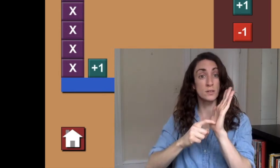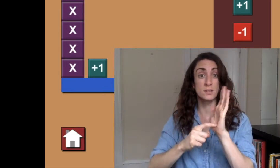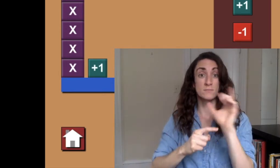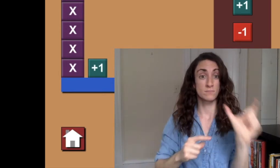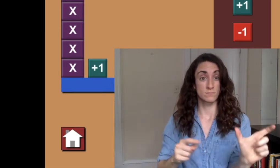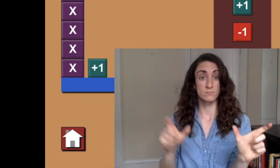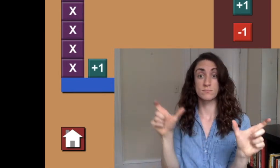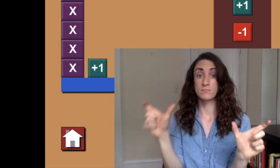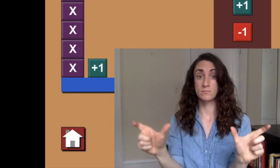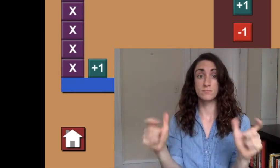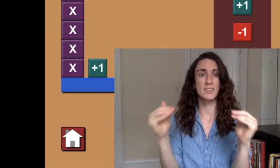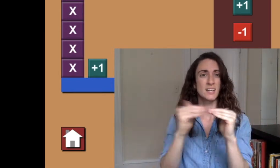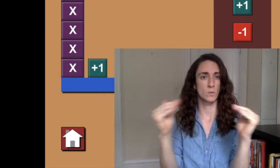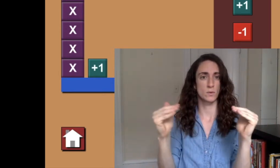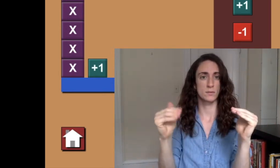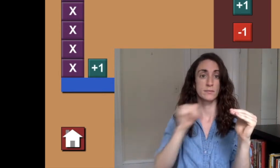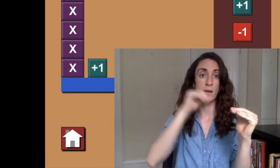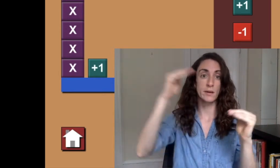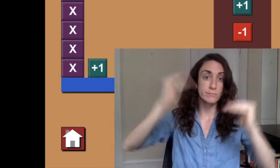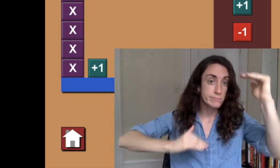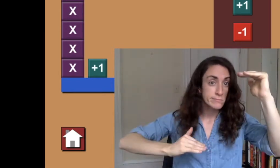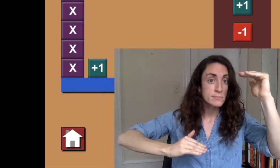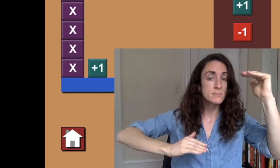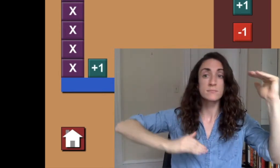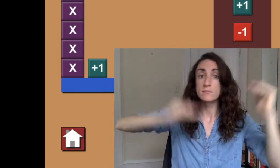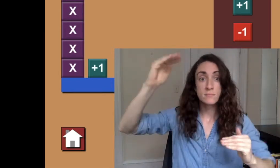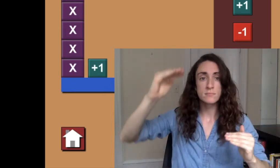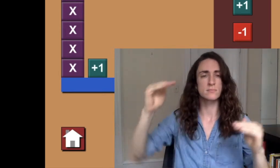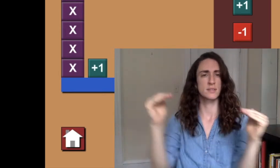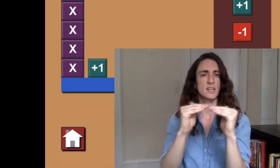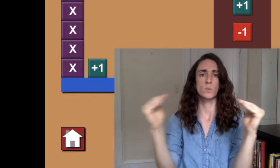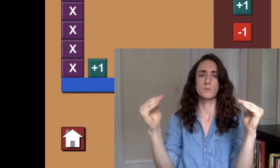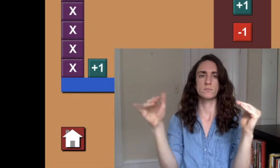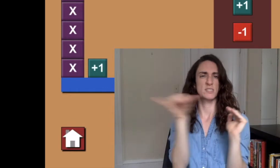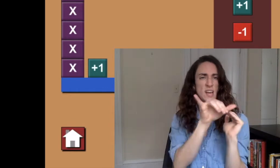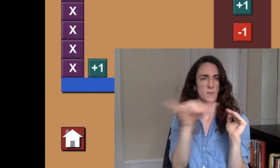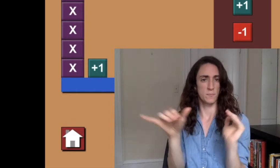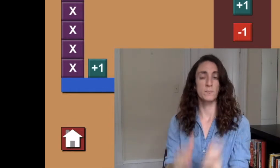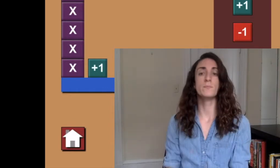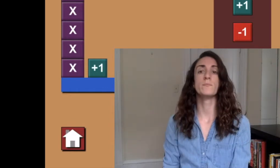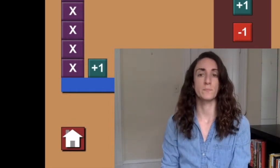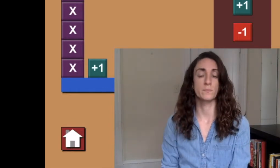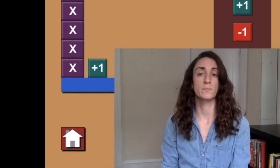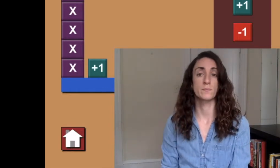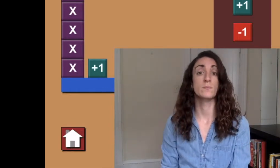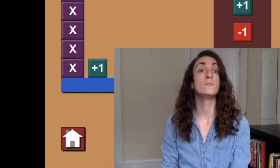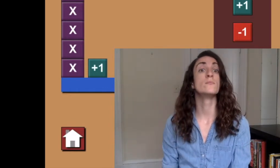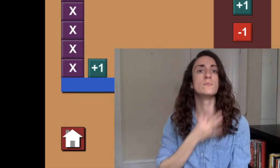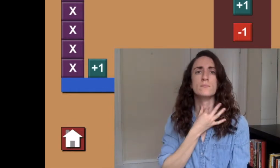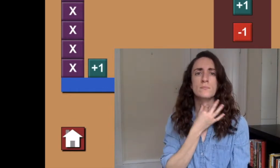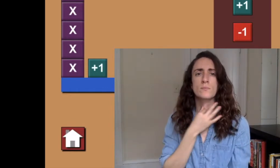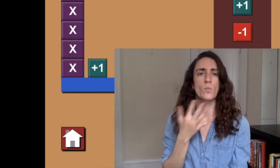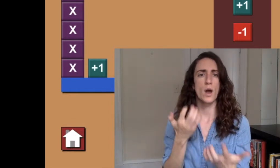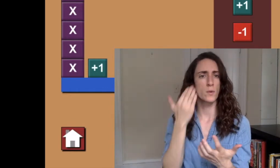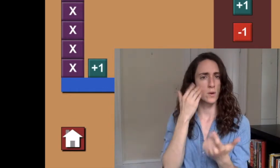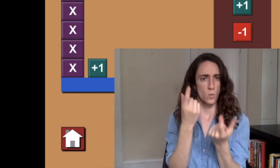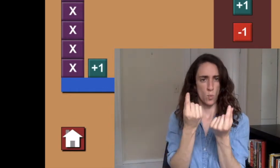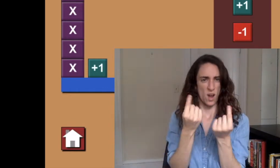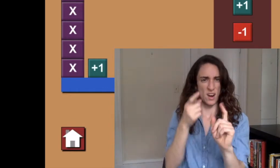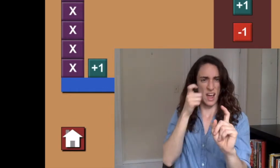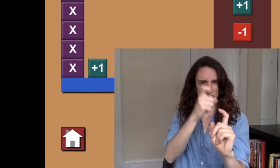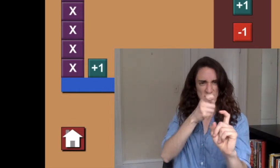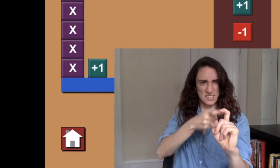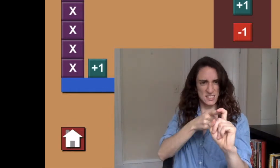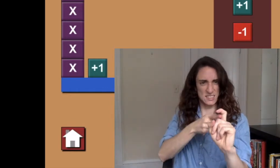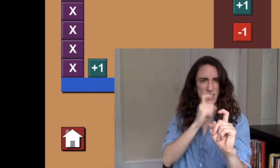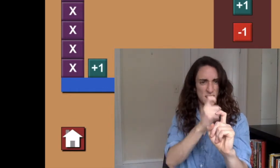other side. And you notice that these two sides are equal, so this scale here is balanced. One's not greater than the other. So